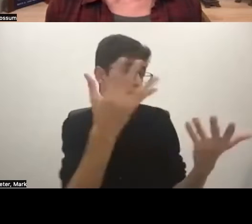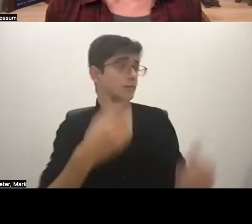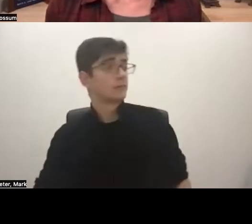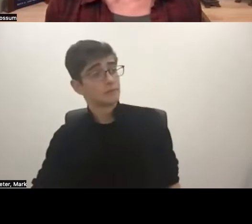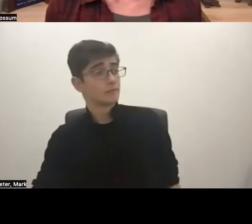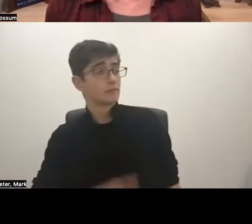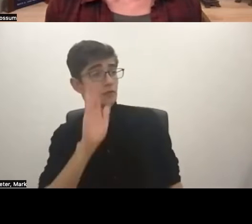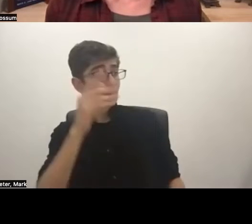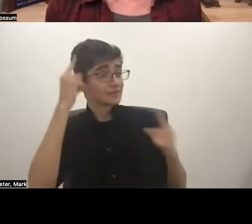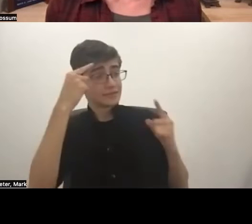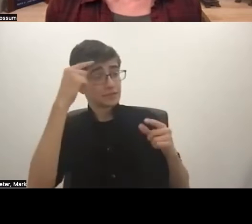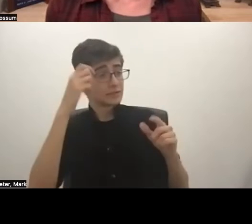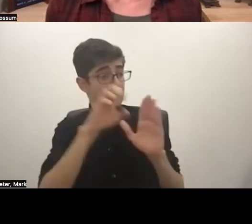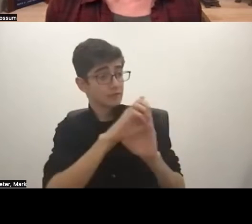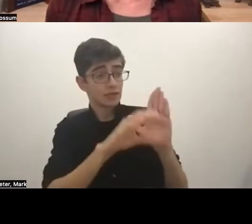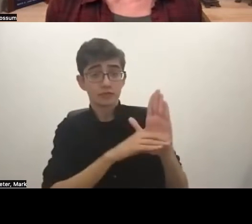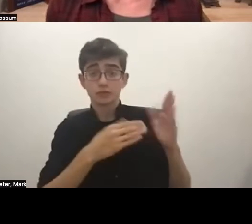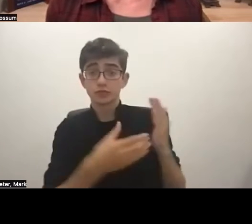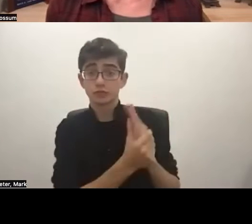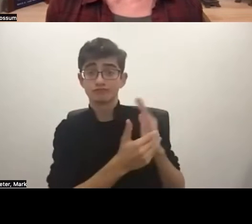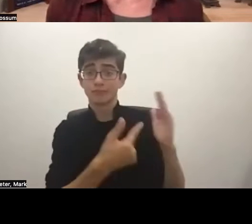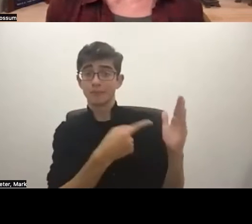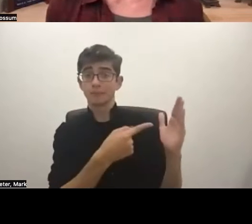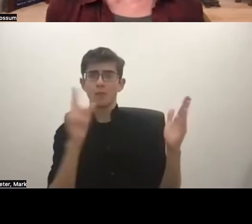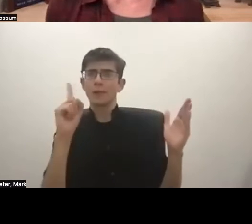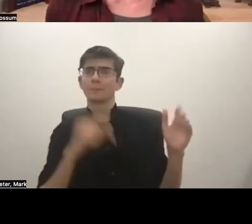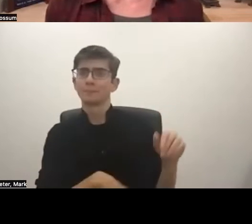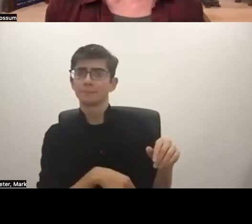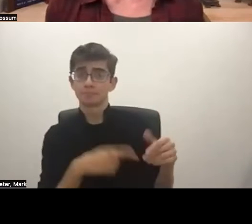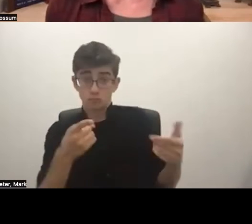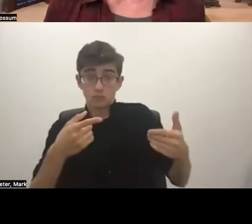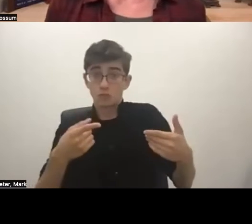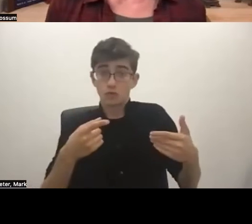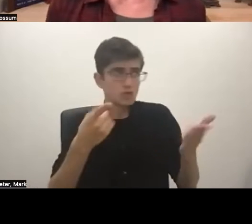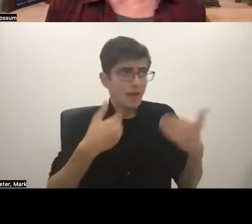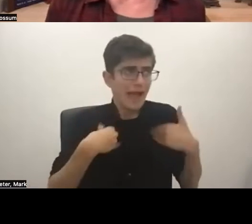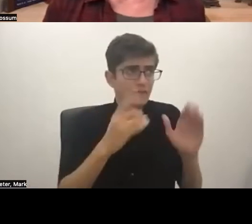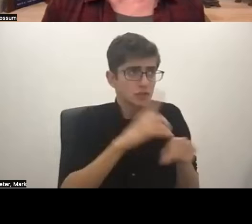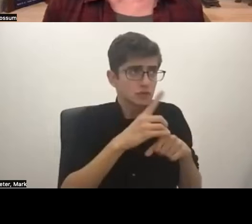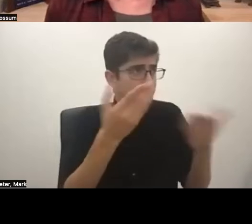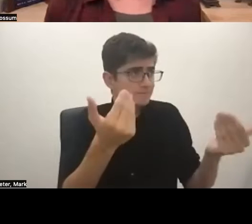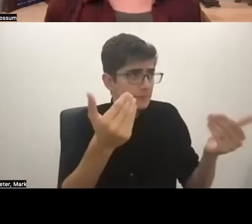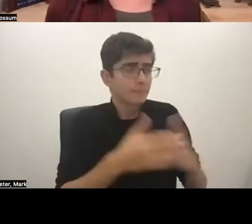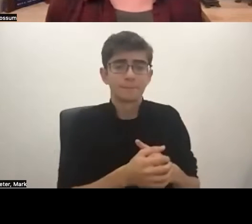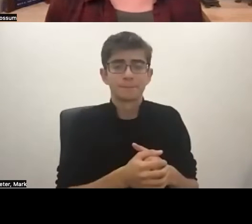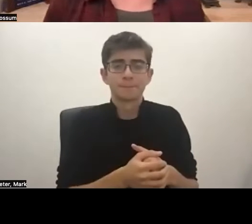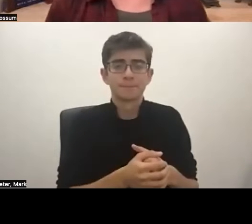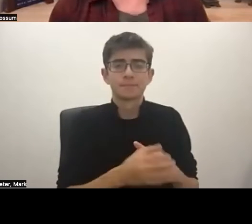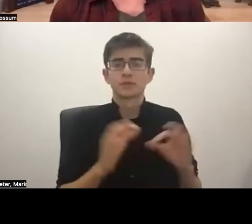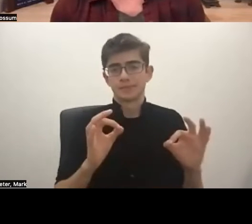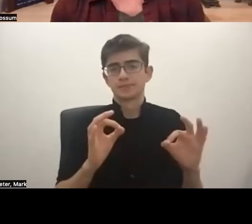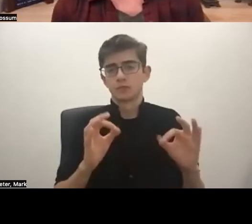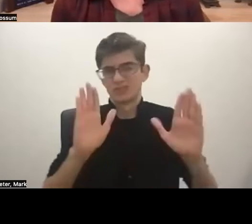your consideration of this right? And you have that duty. So that's great. I wanted to jump a little bit to kind